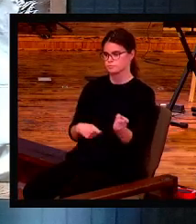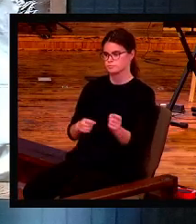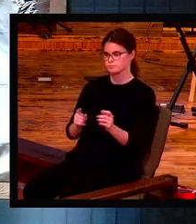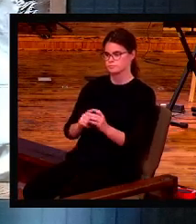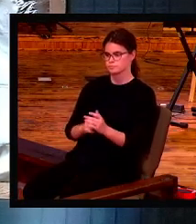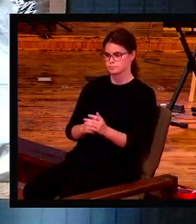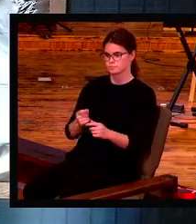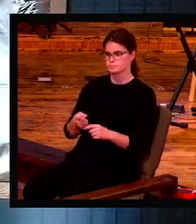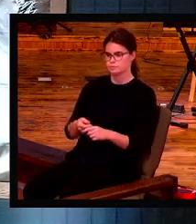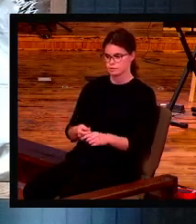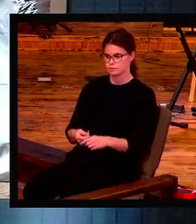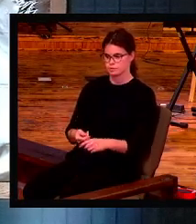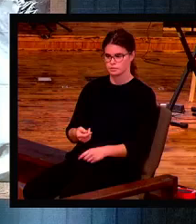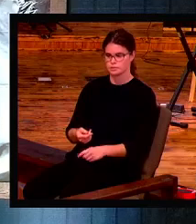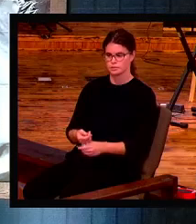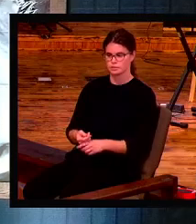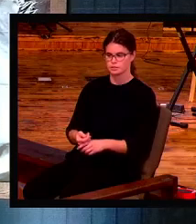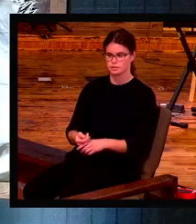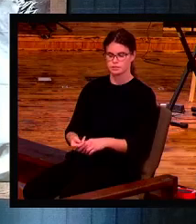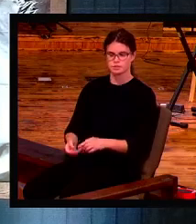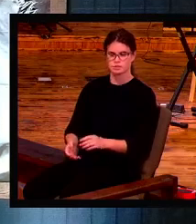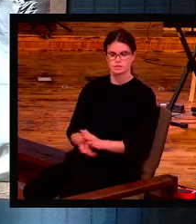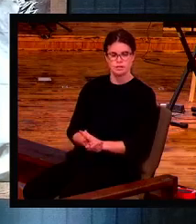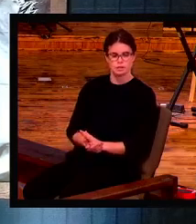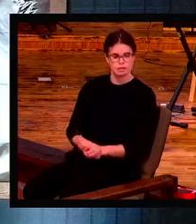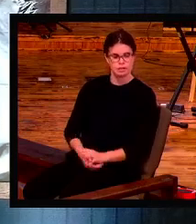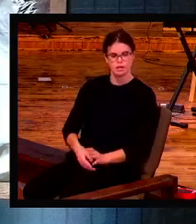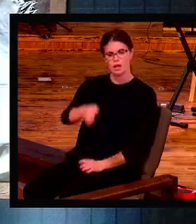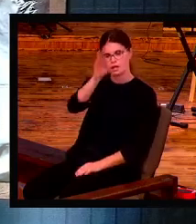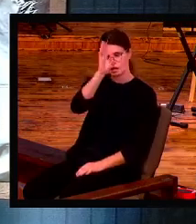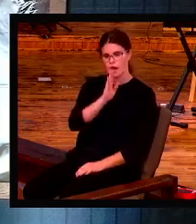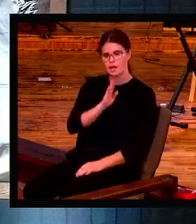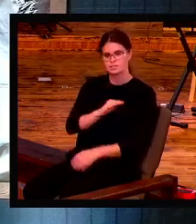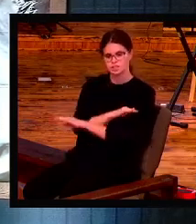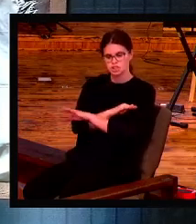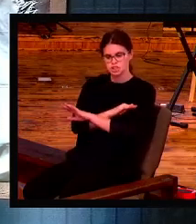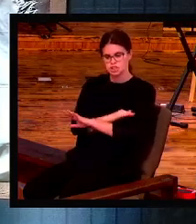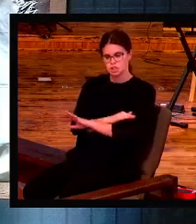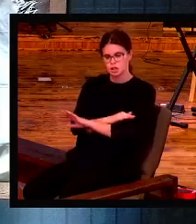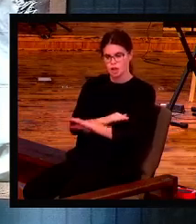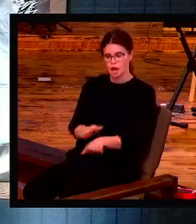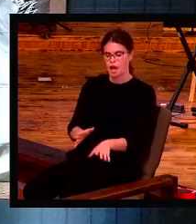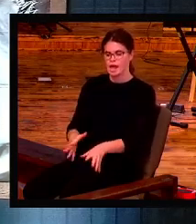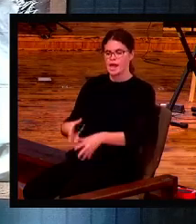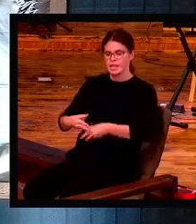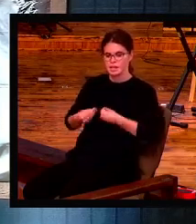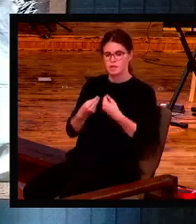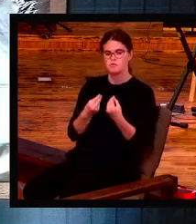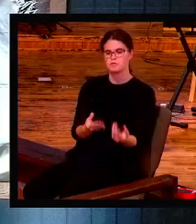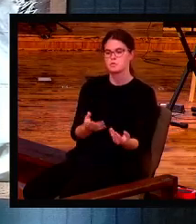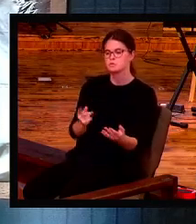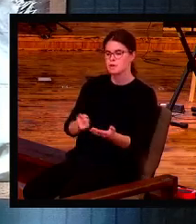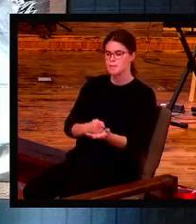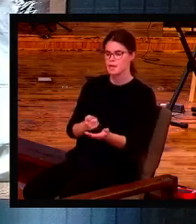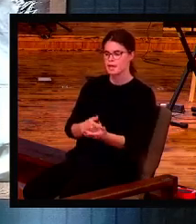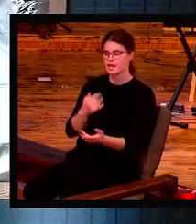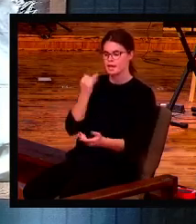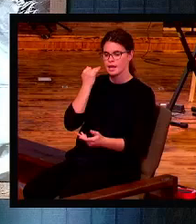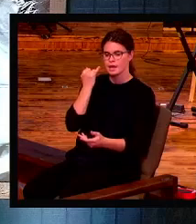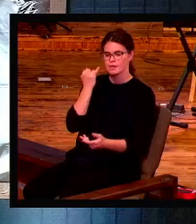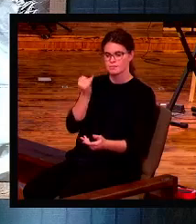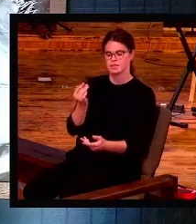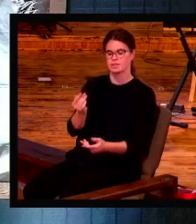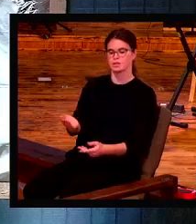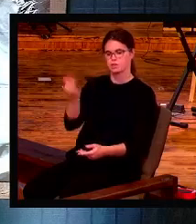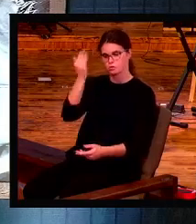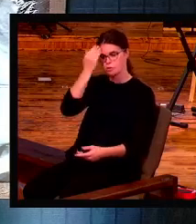finished. Come on, y'all, that's good news for some of you. God would not have given you that thing unless he already knew you would accomplish it. So now